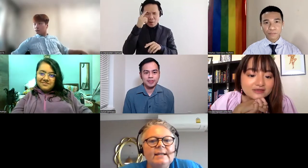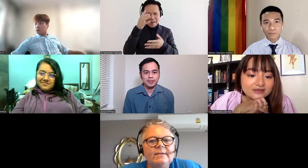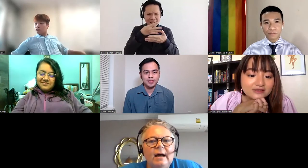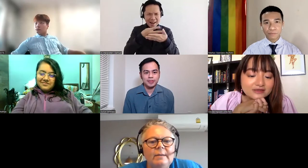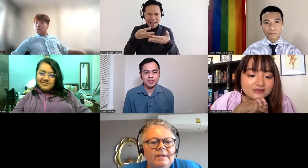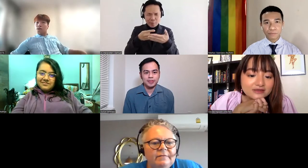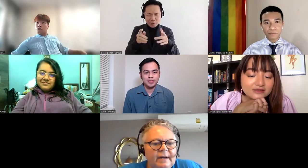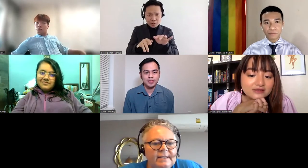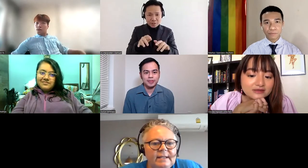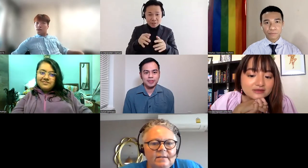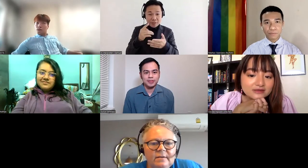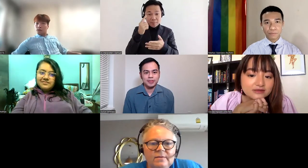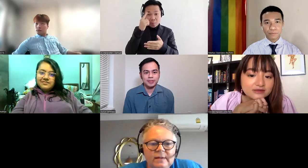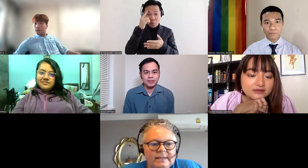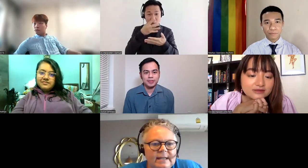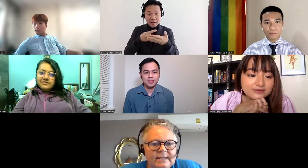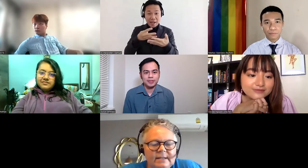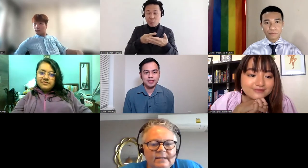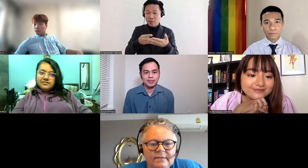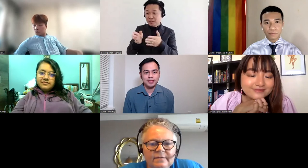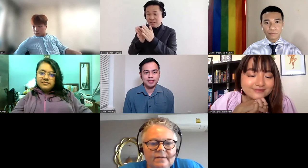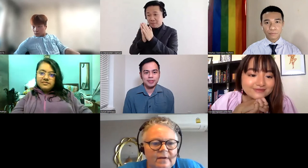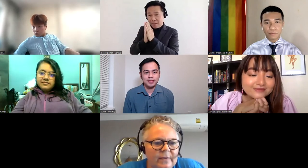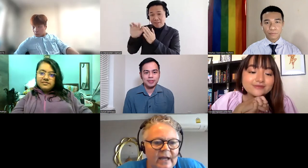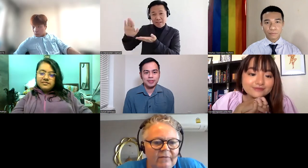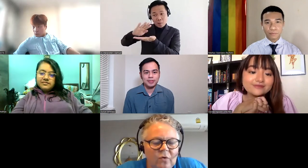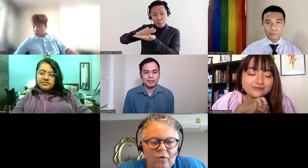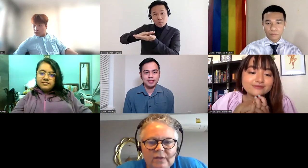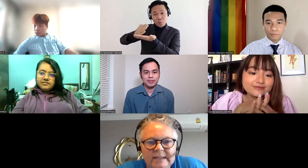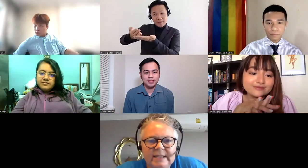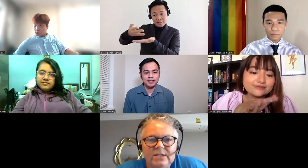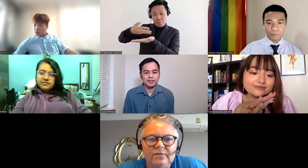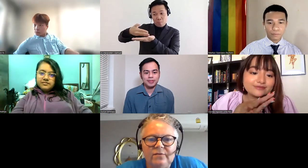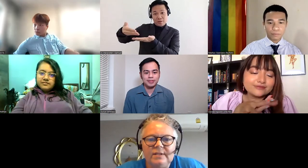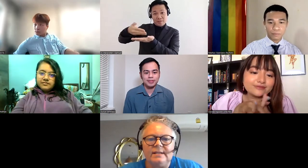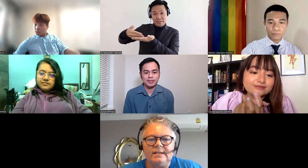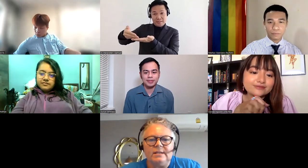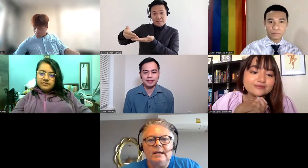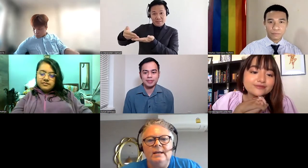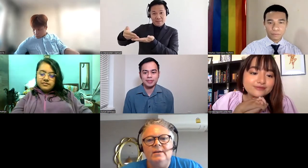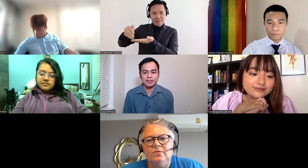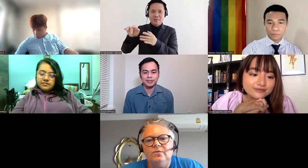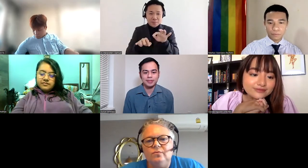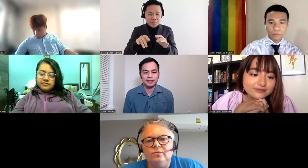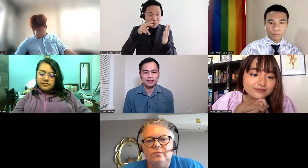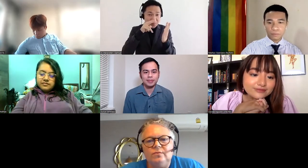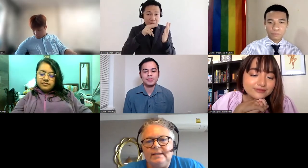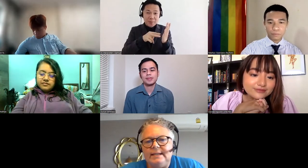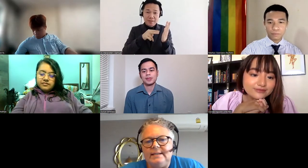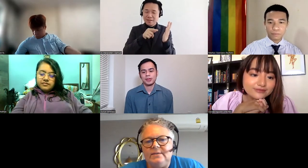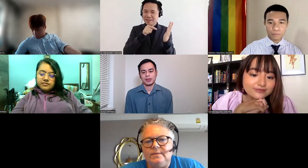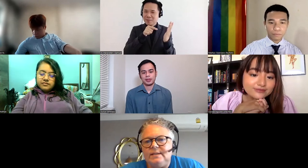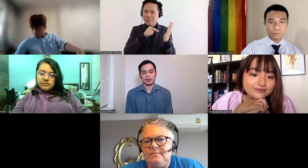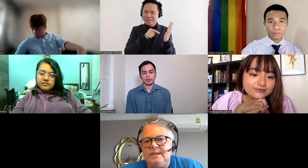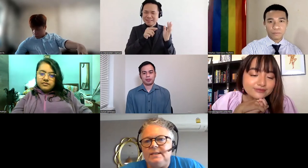chat, and I'm inviting the translator. We have Mongolian translation for this session to